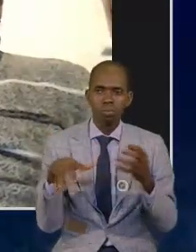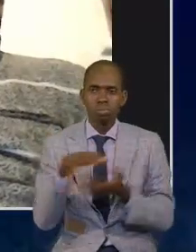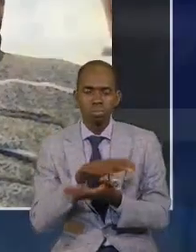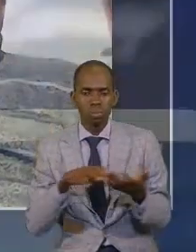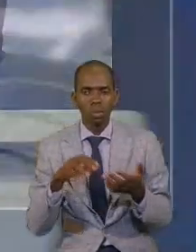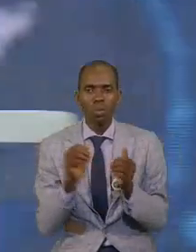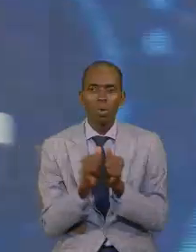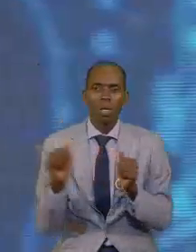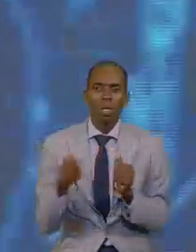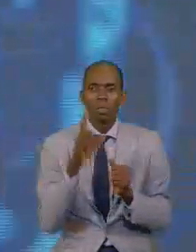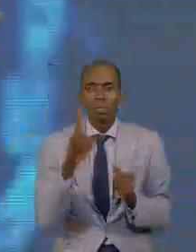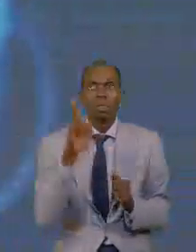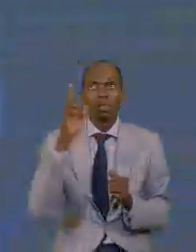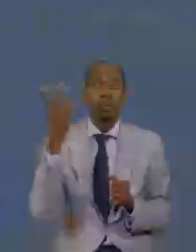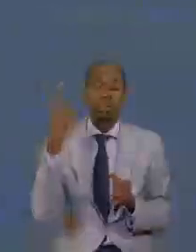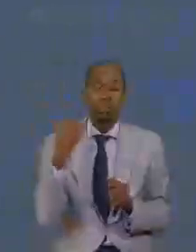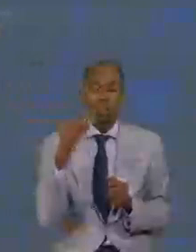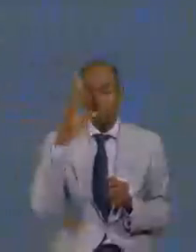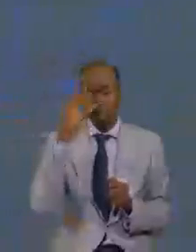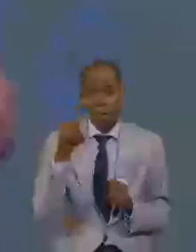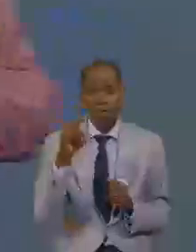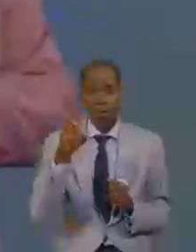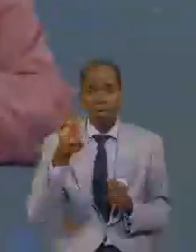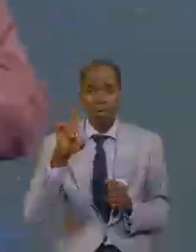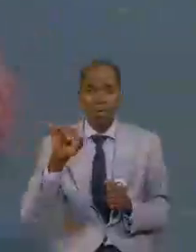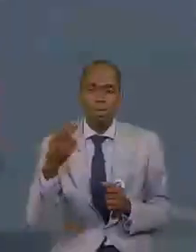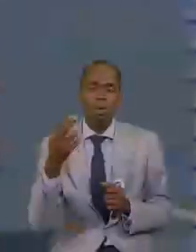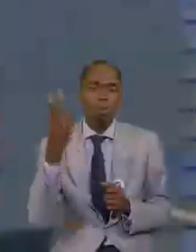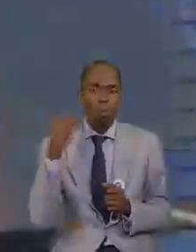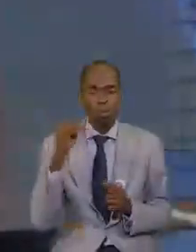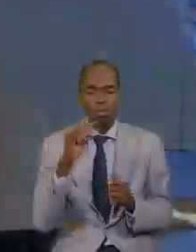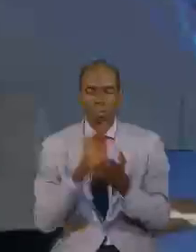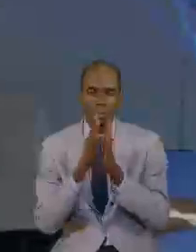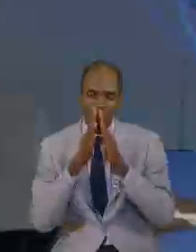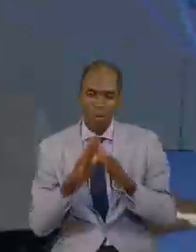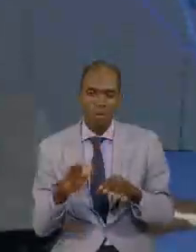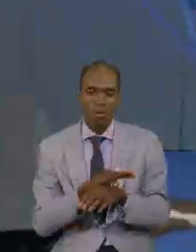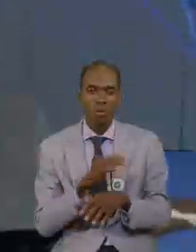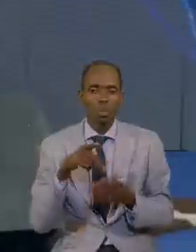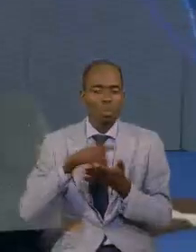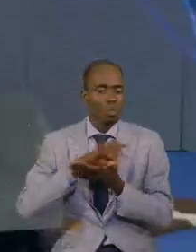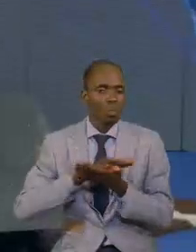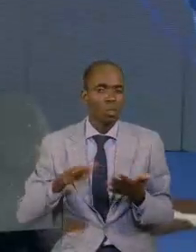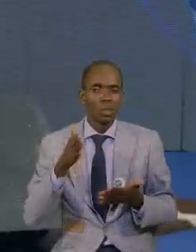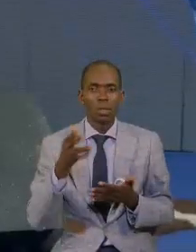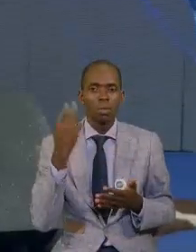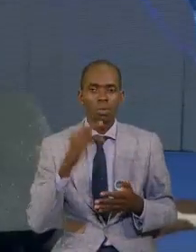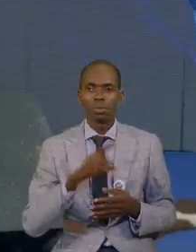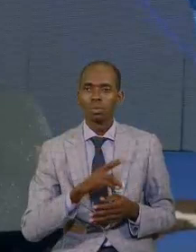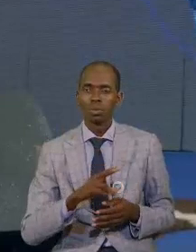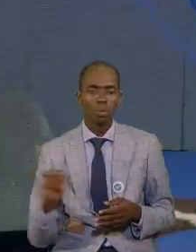He was peaceful, he was pure. There was no lady in the congregation.